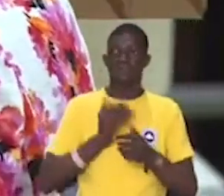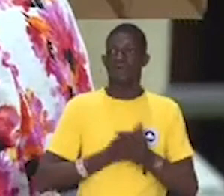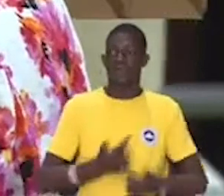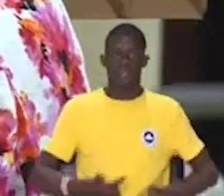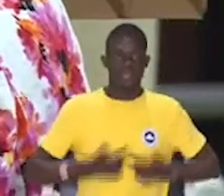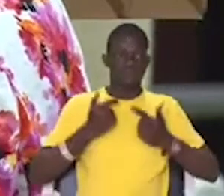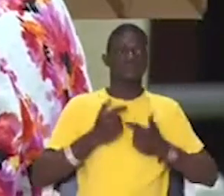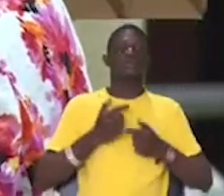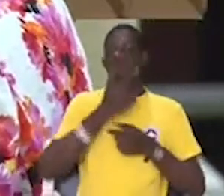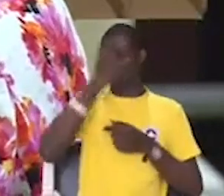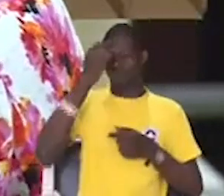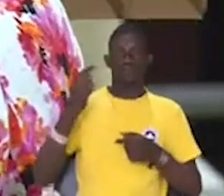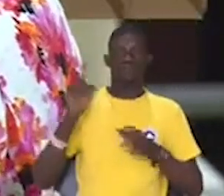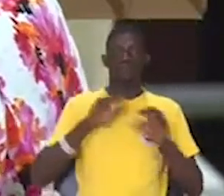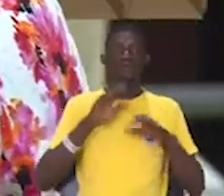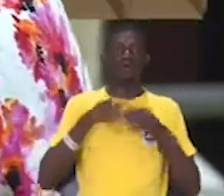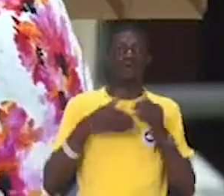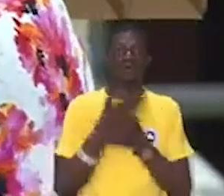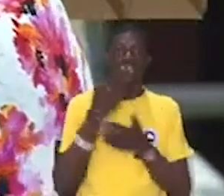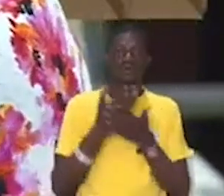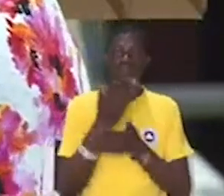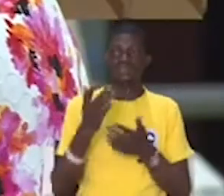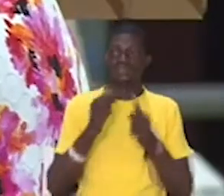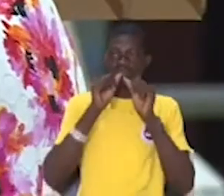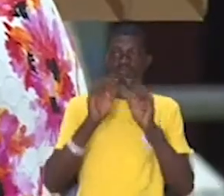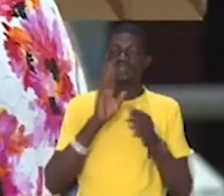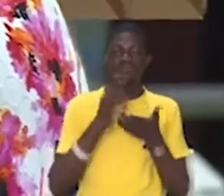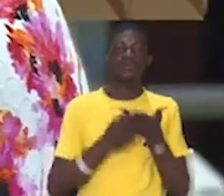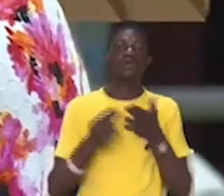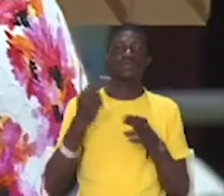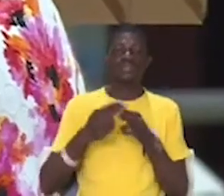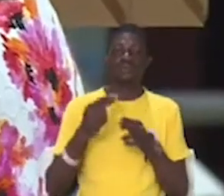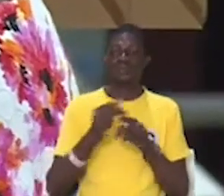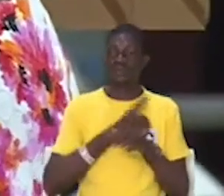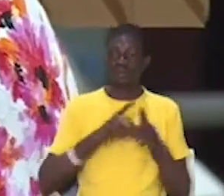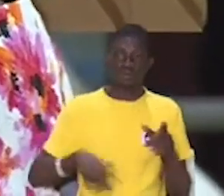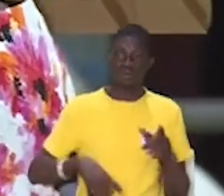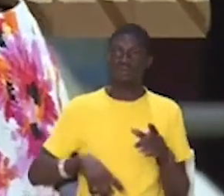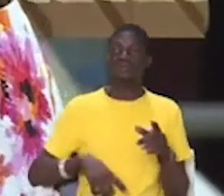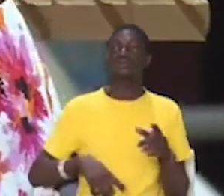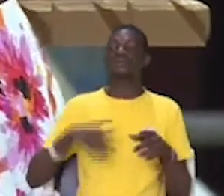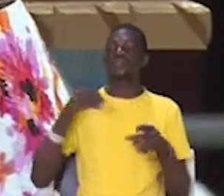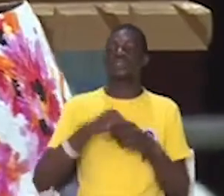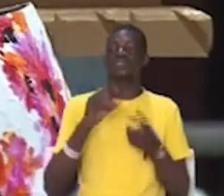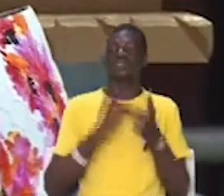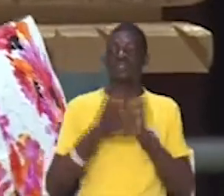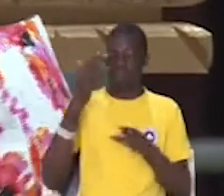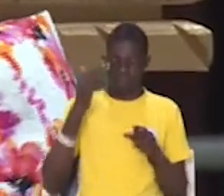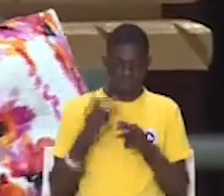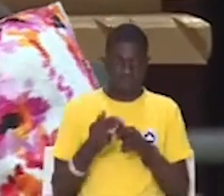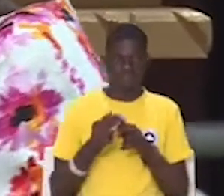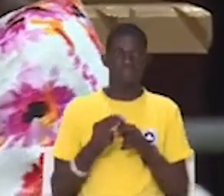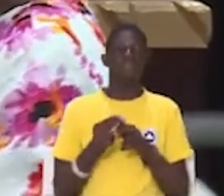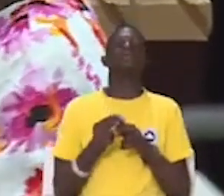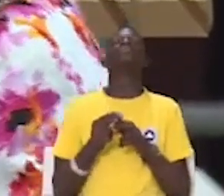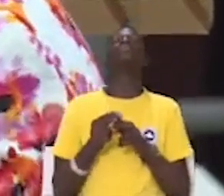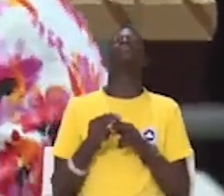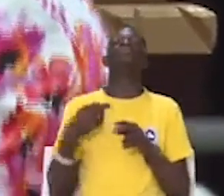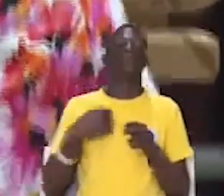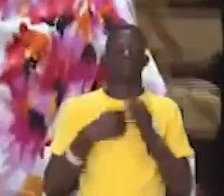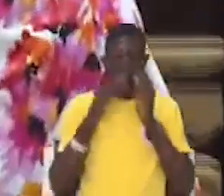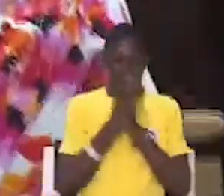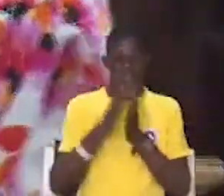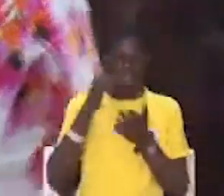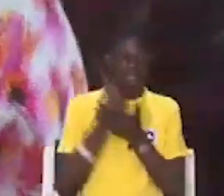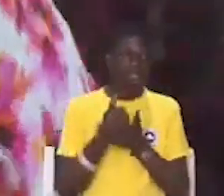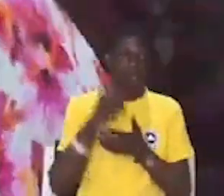lives, because you will do awesome things. Blessed be your name, eternal Father. In Jesus' mighty name, we